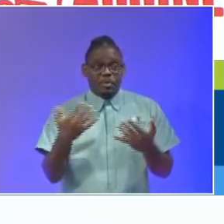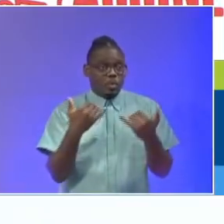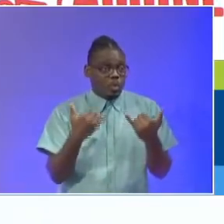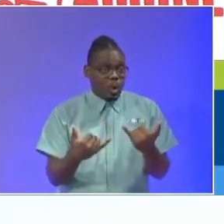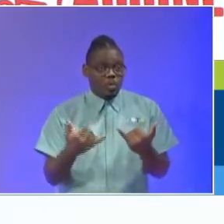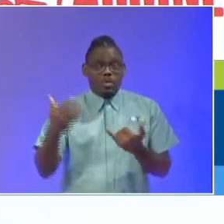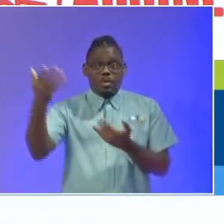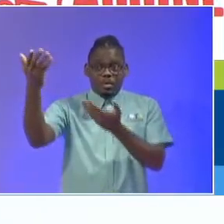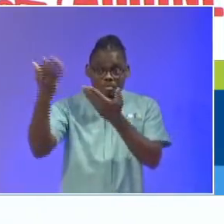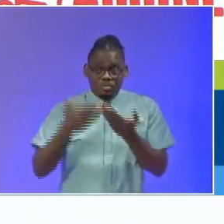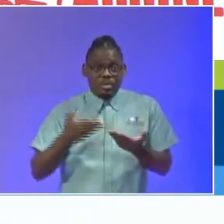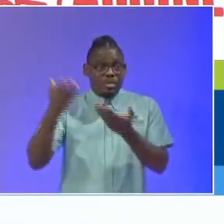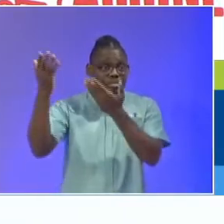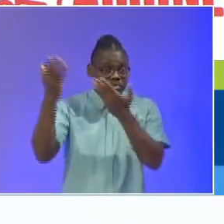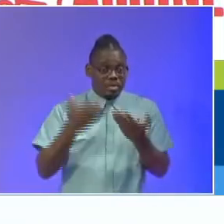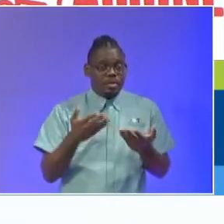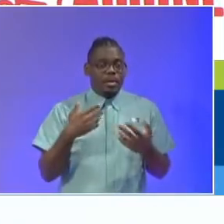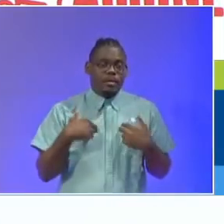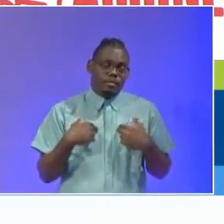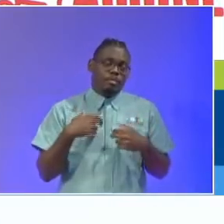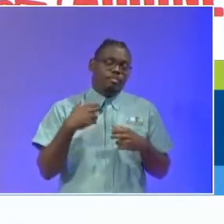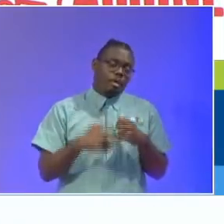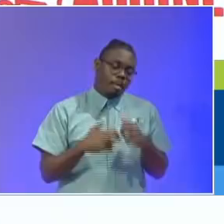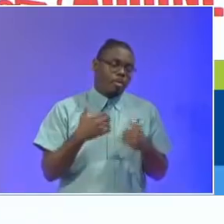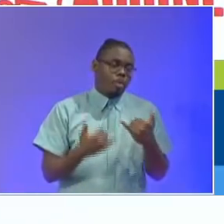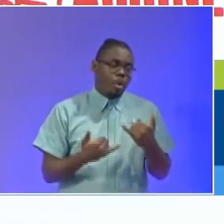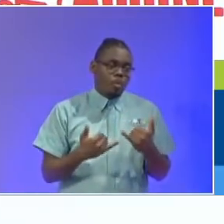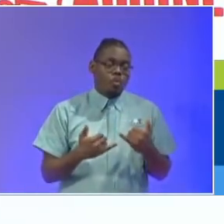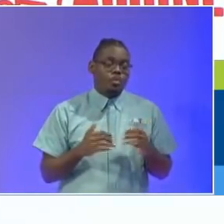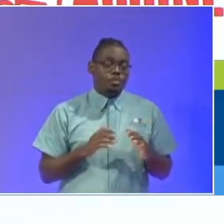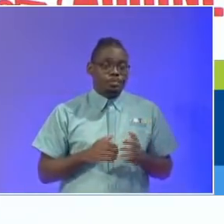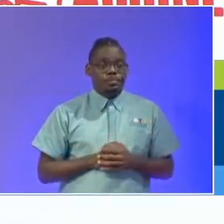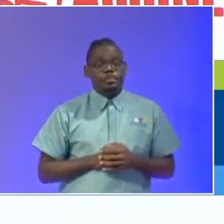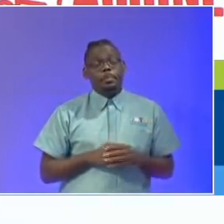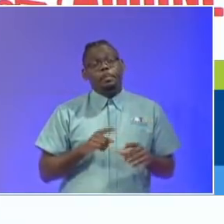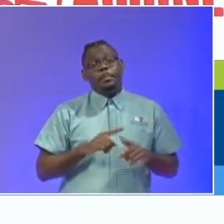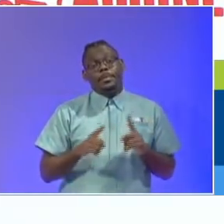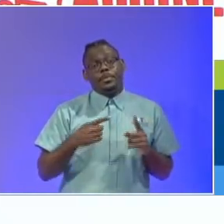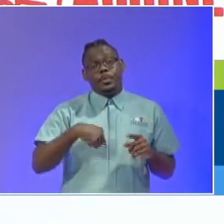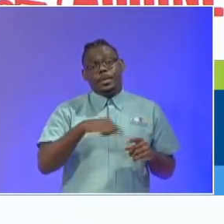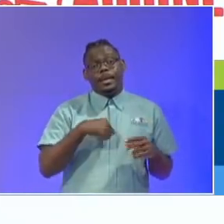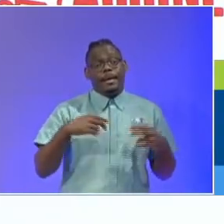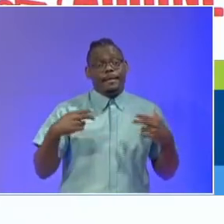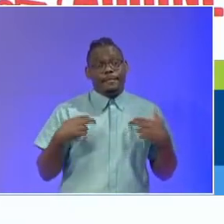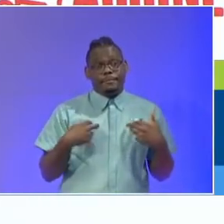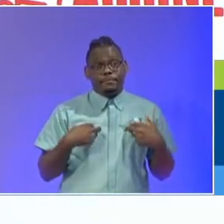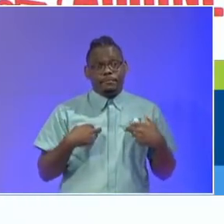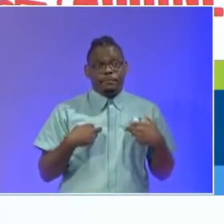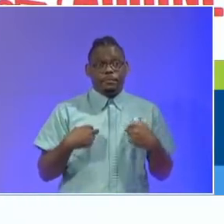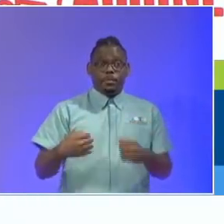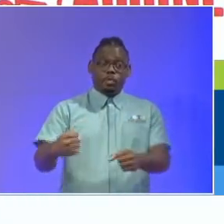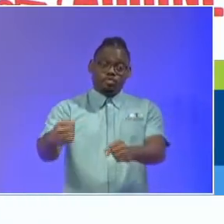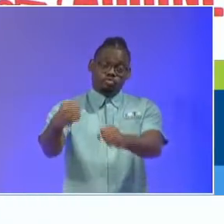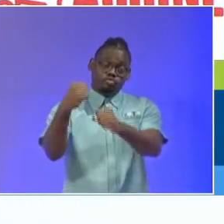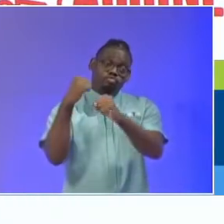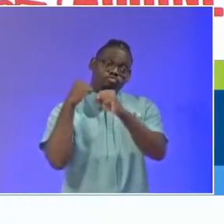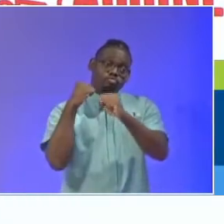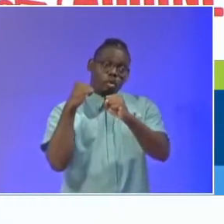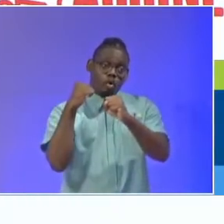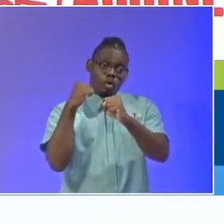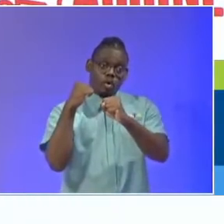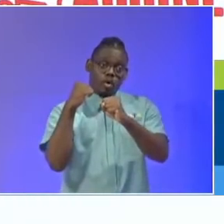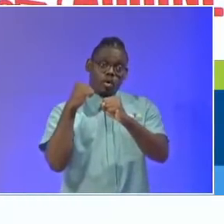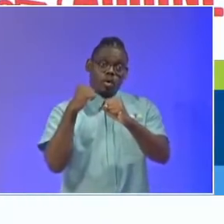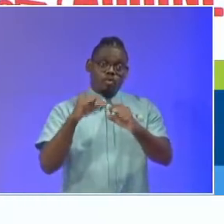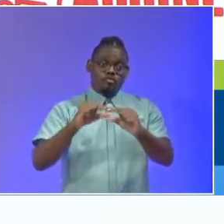now. We have a dynamo at the Ministry of Health, the acting principal pharmacist called Ms.